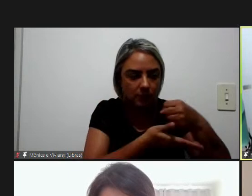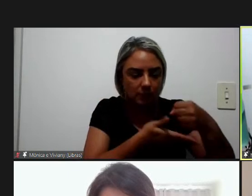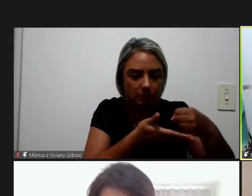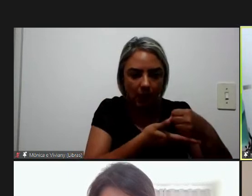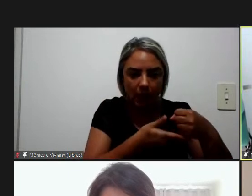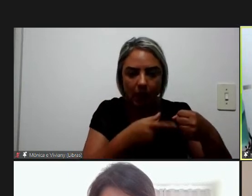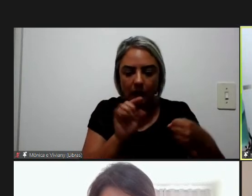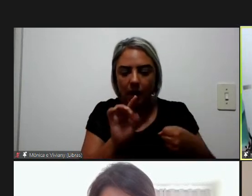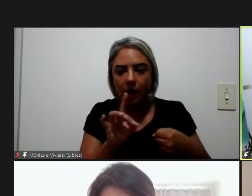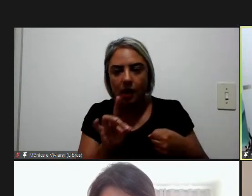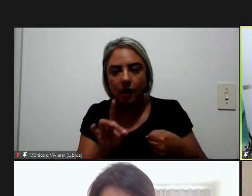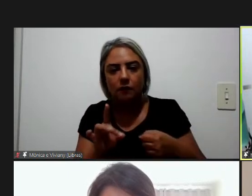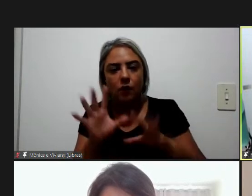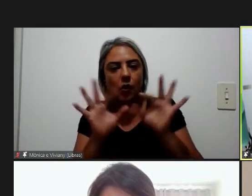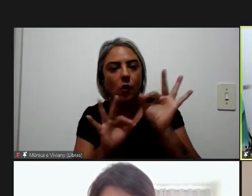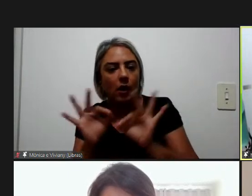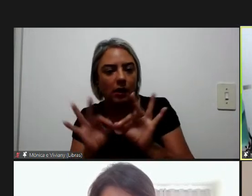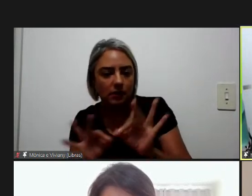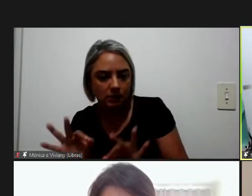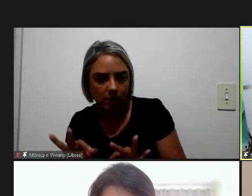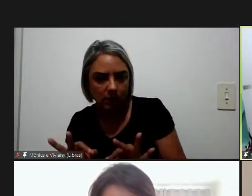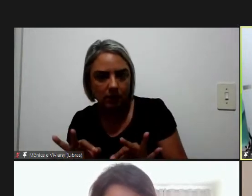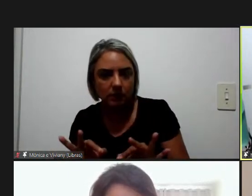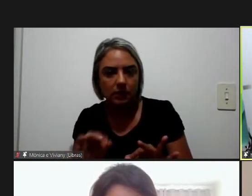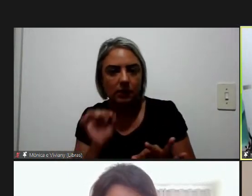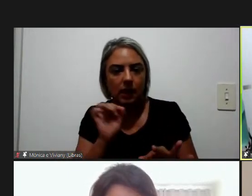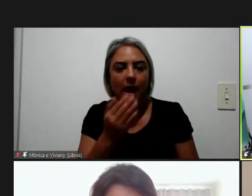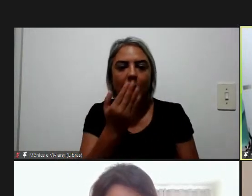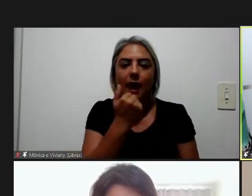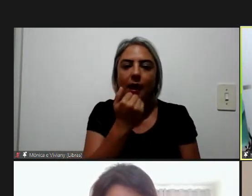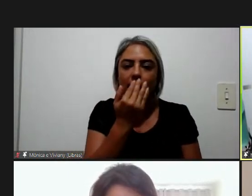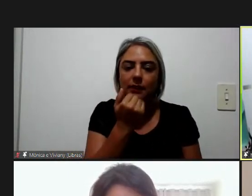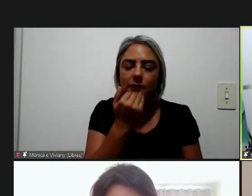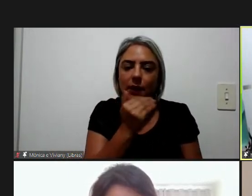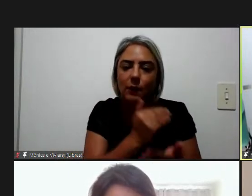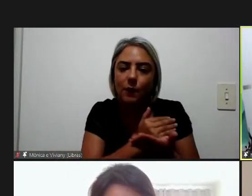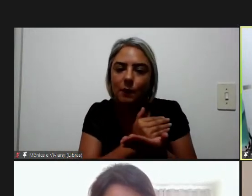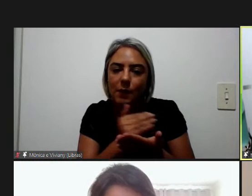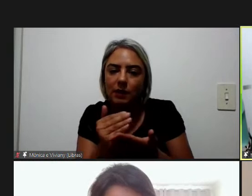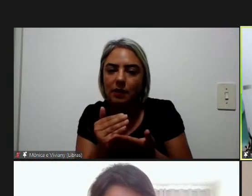in 1996 that's being